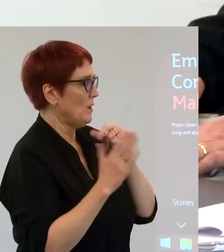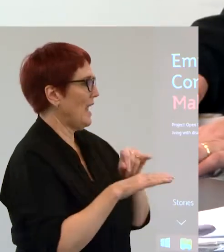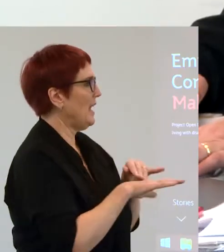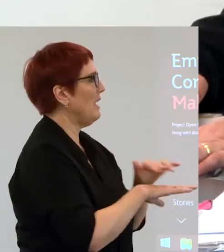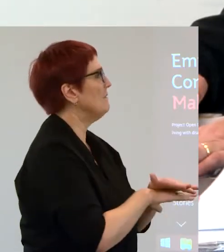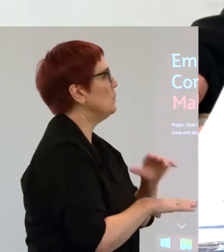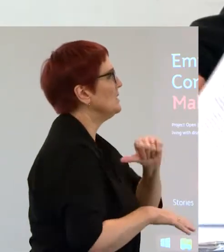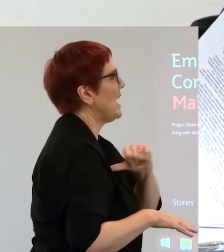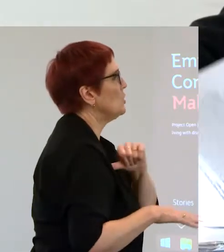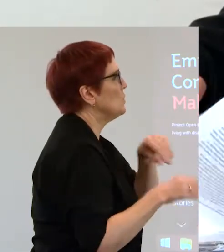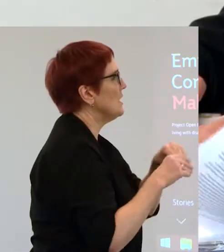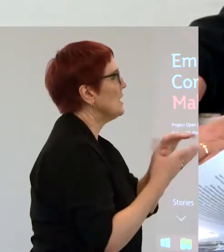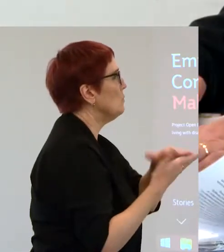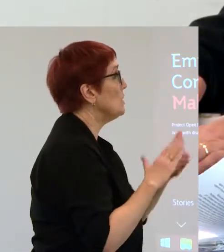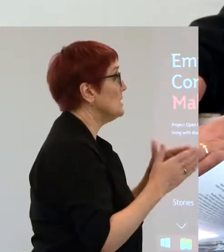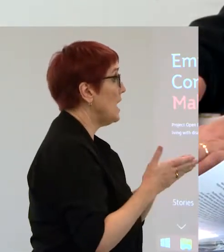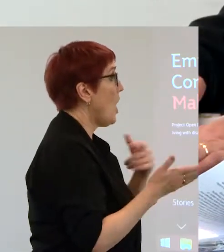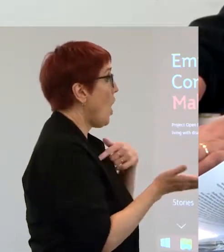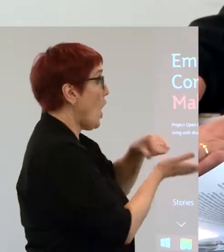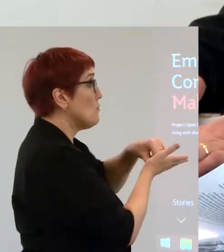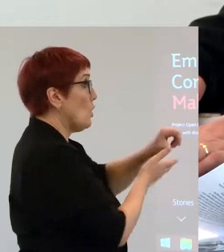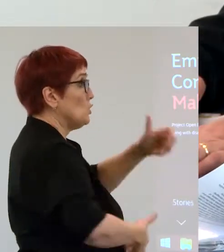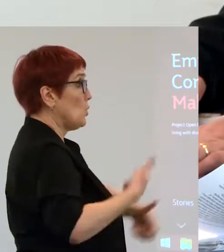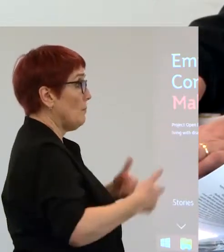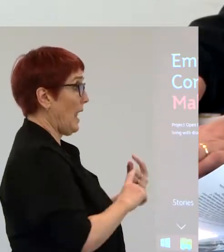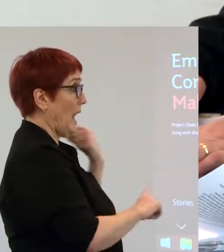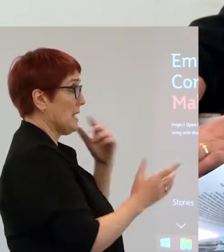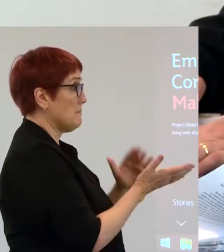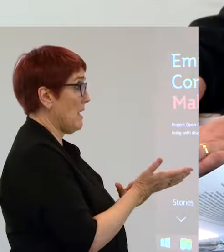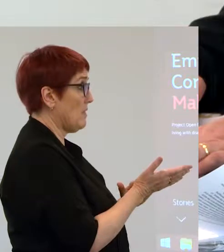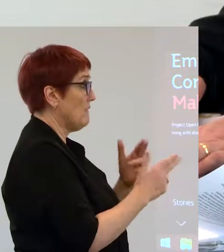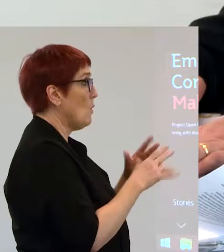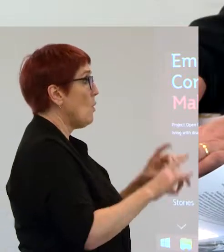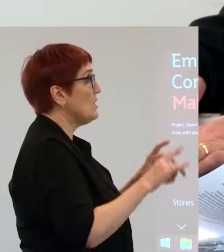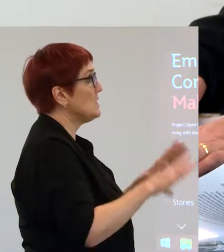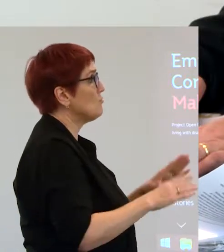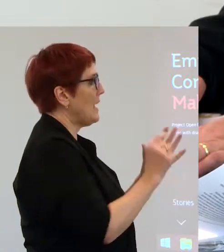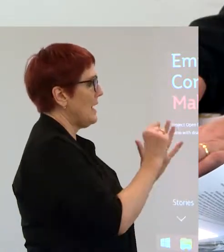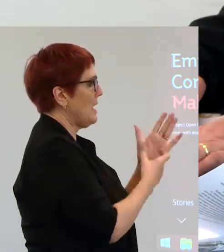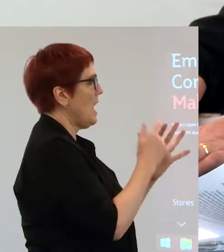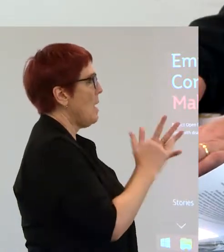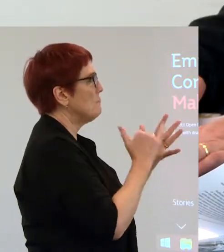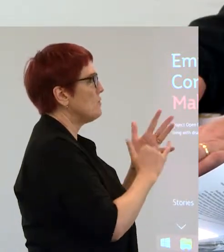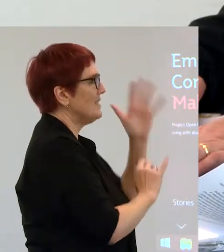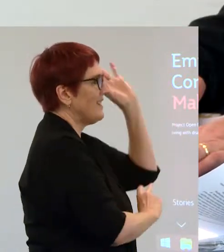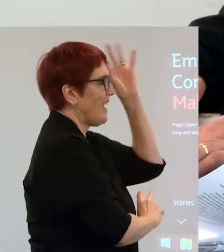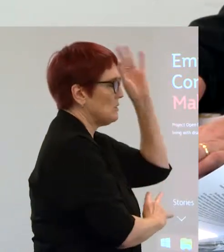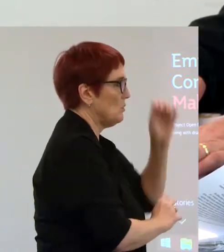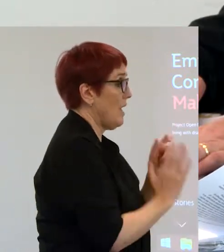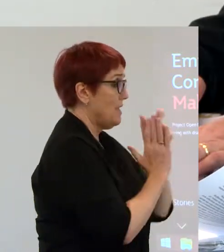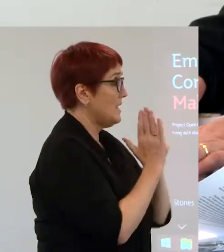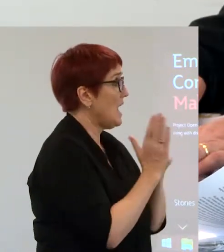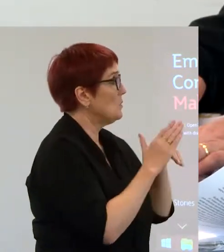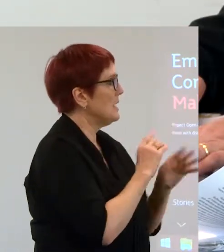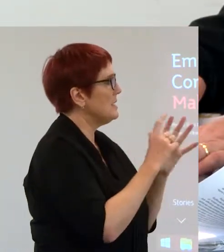was an article that prompted us to write, actually, just last month to the Australian Press Council. It was an article that was run in the